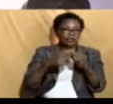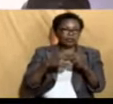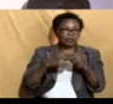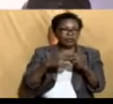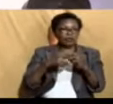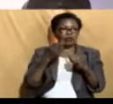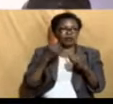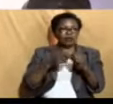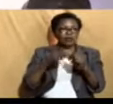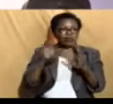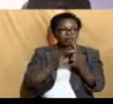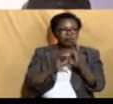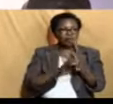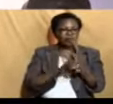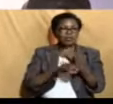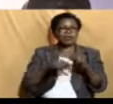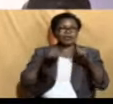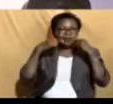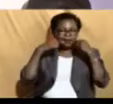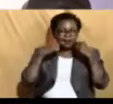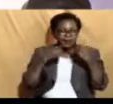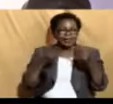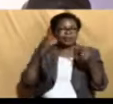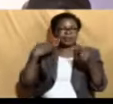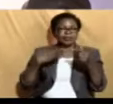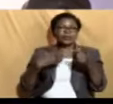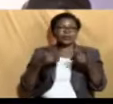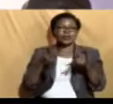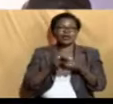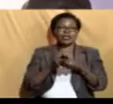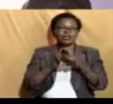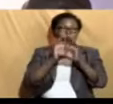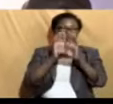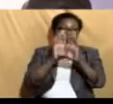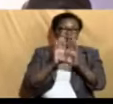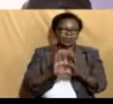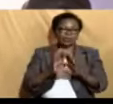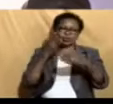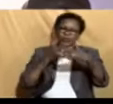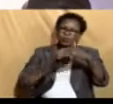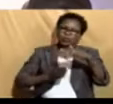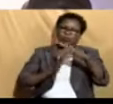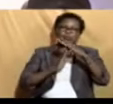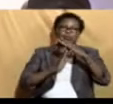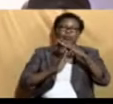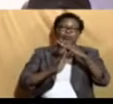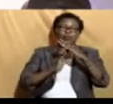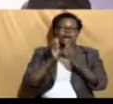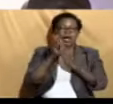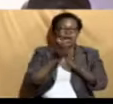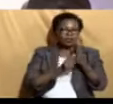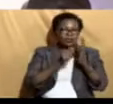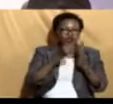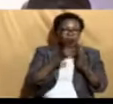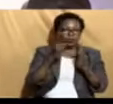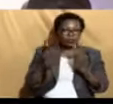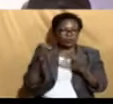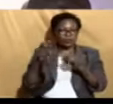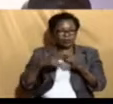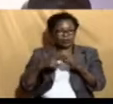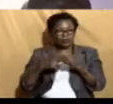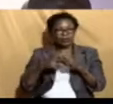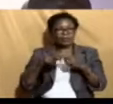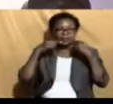Constitution that declare the people as the sovereign, as supreme. Article 27